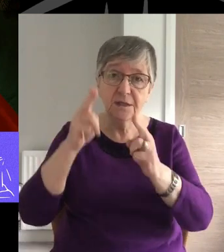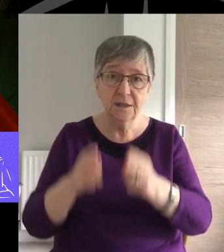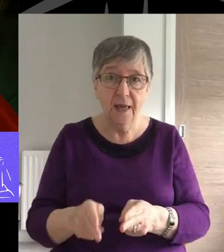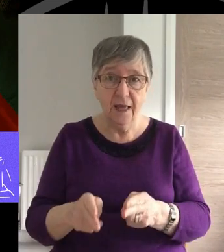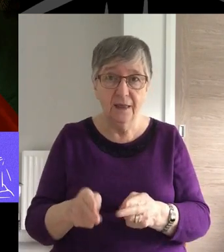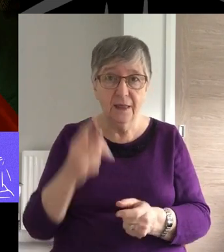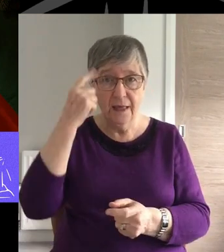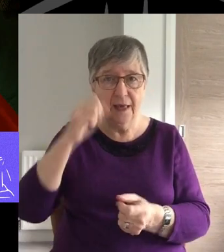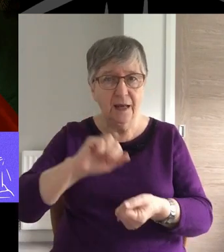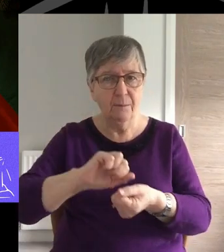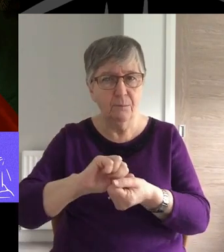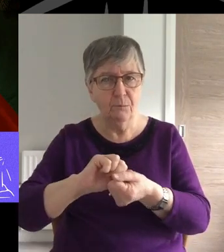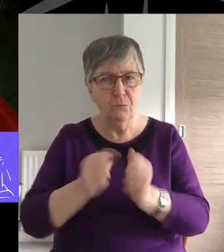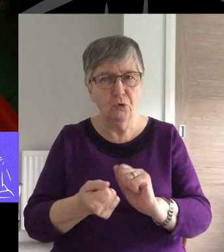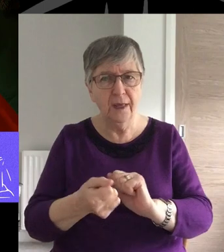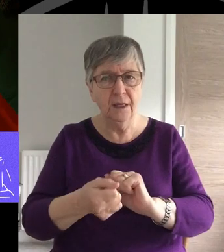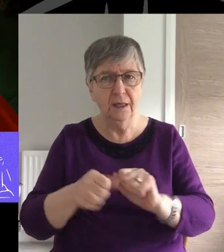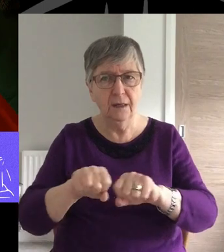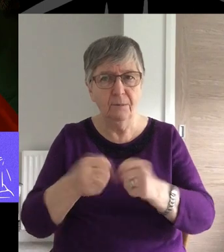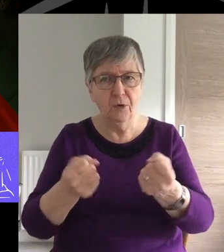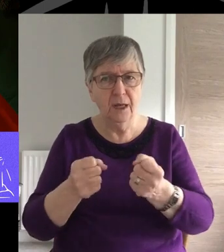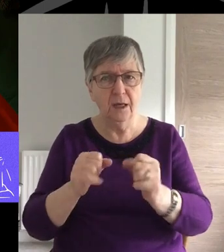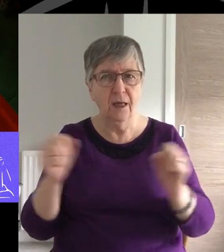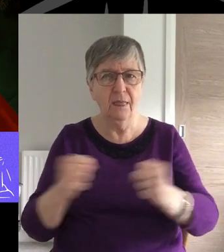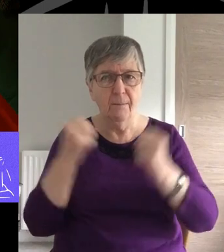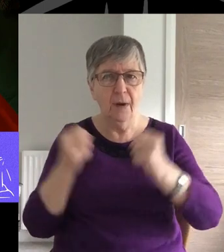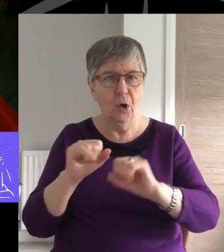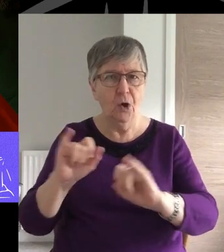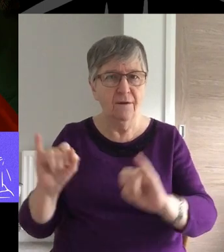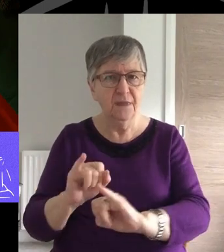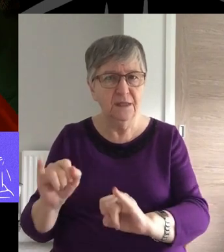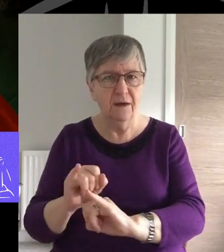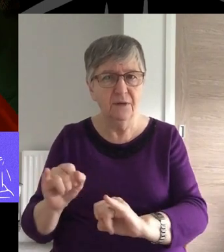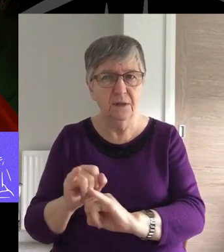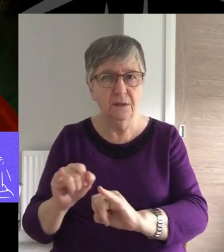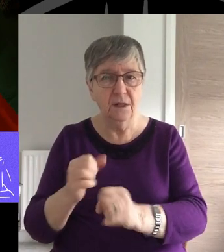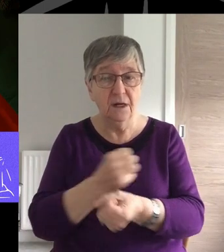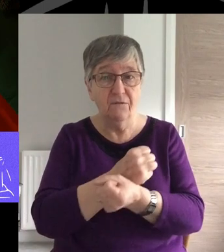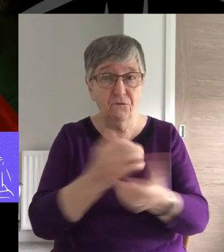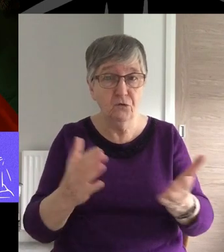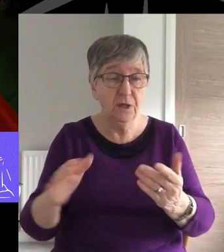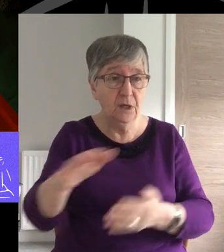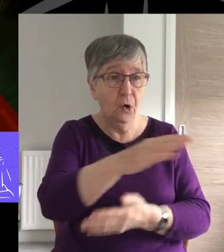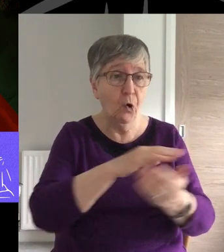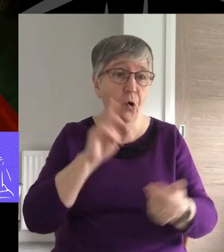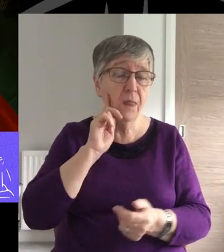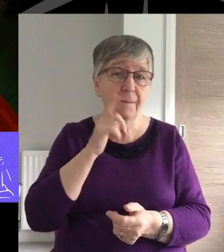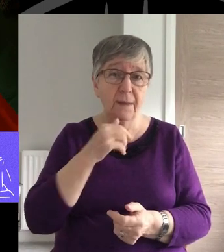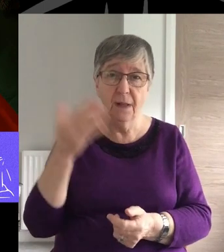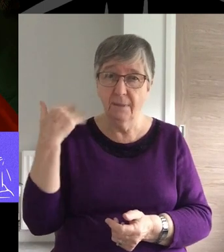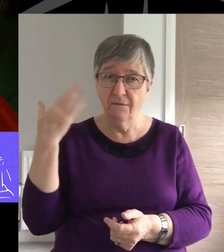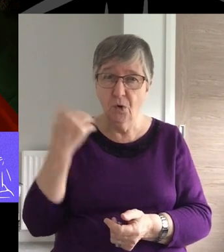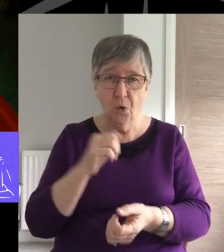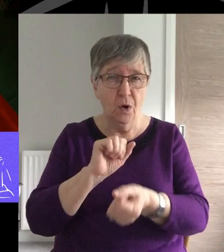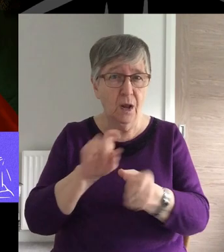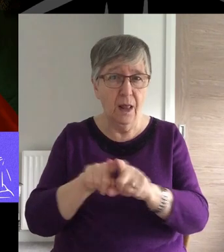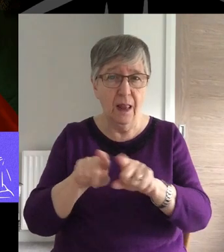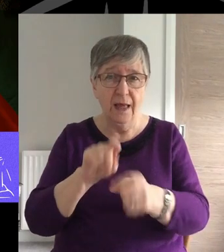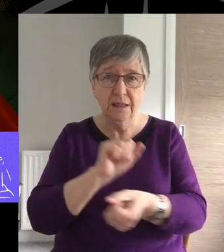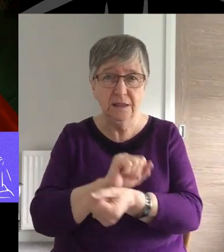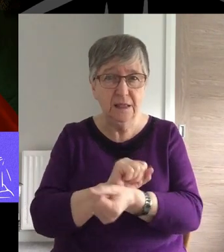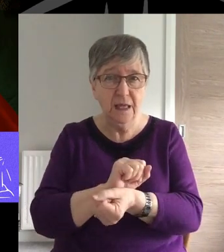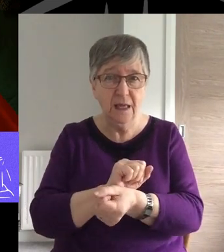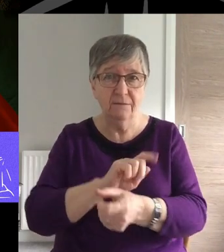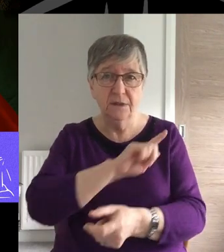the power of him who holds the power of death, that is the devil, and free those who all their lives were held in slavery by